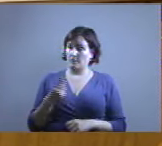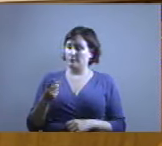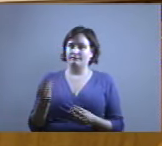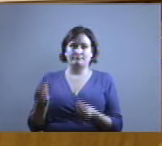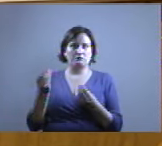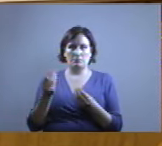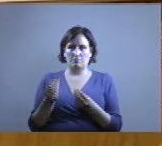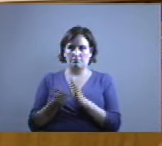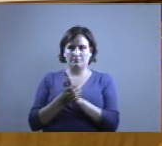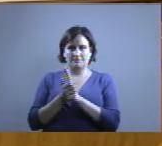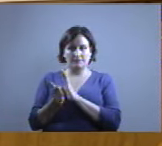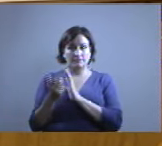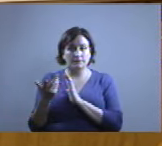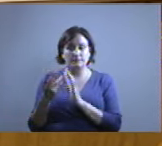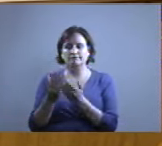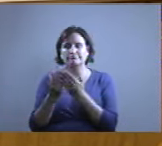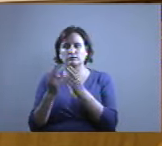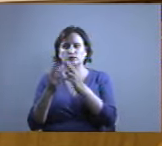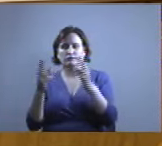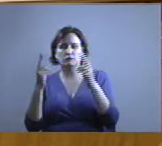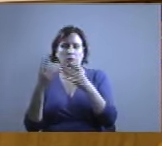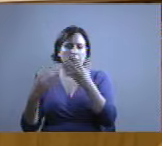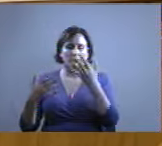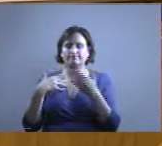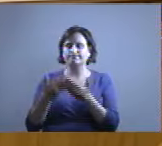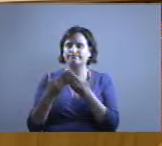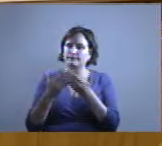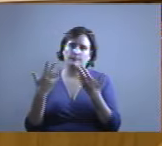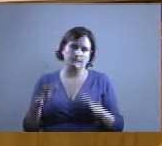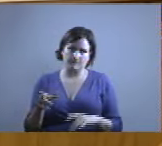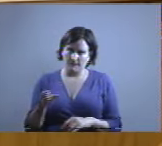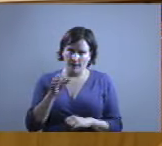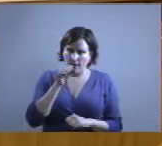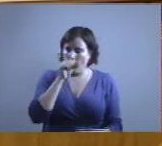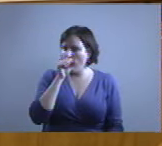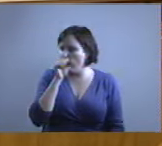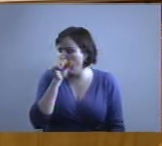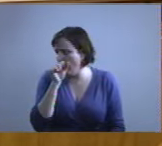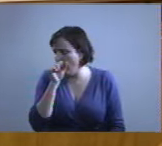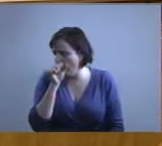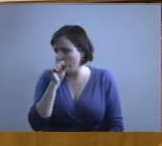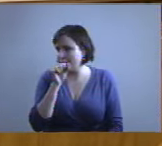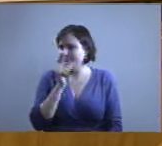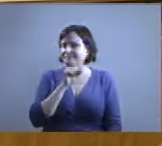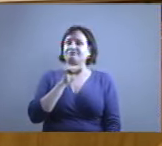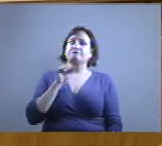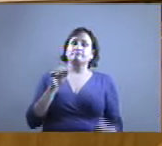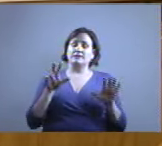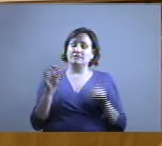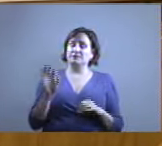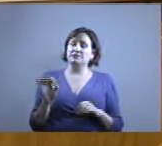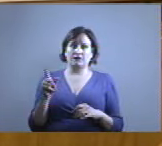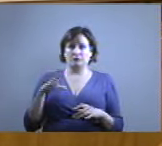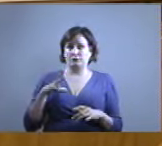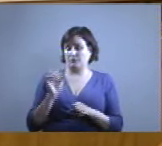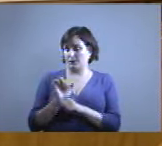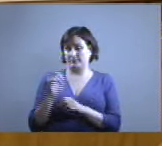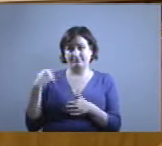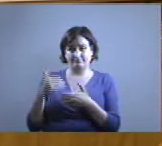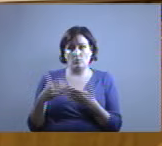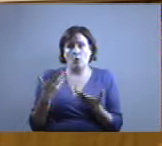tertiary education, or rather further or tertiary education. Approximately 80% have never worked or been employed for longer